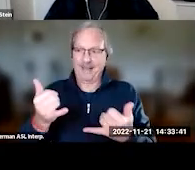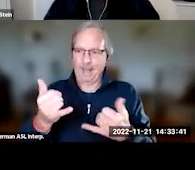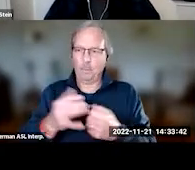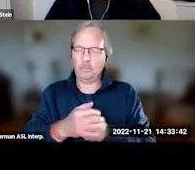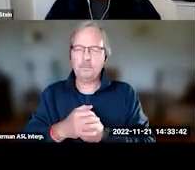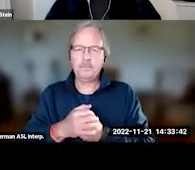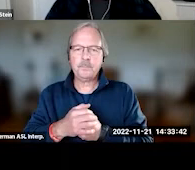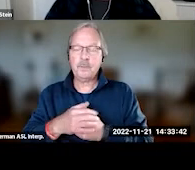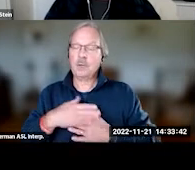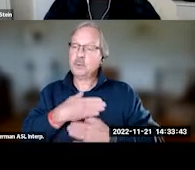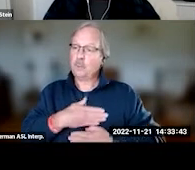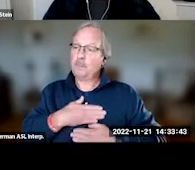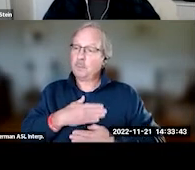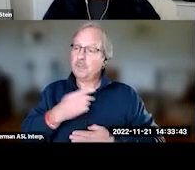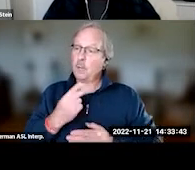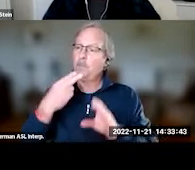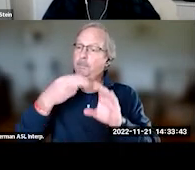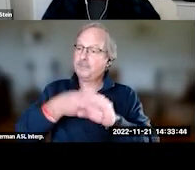really appreciate your participation.